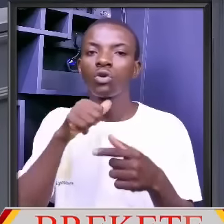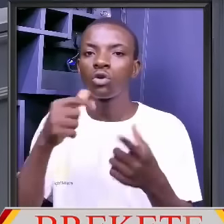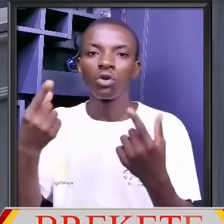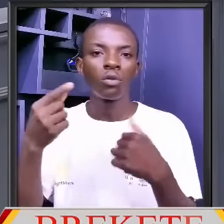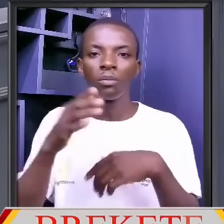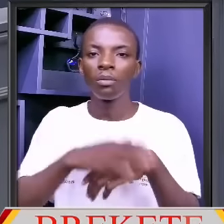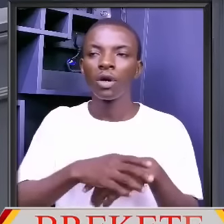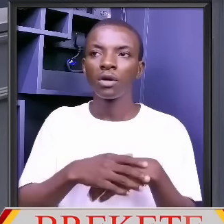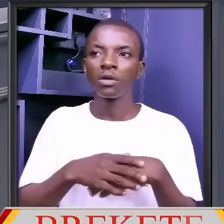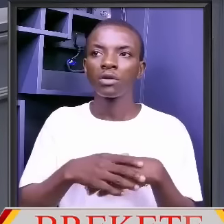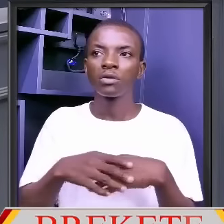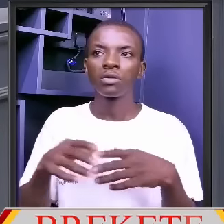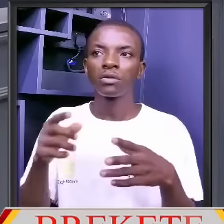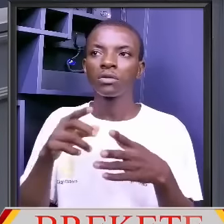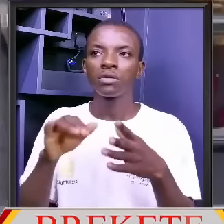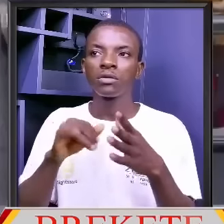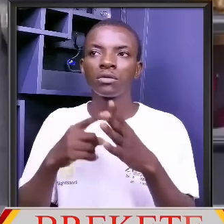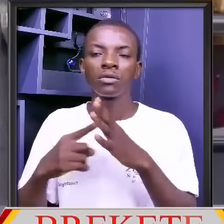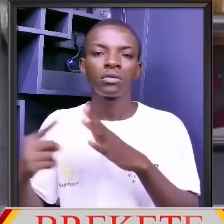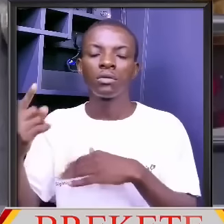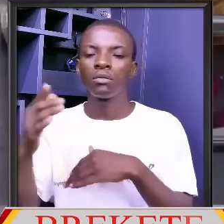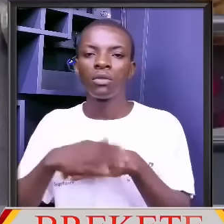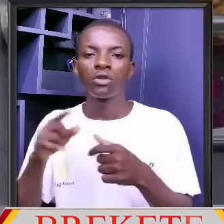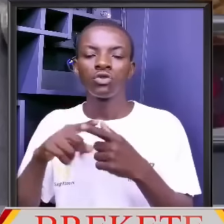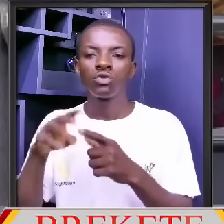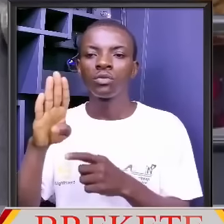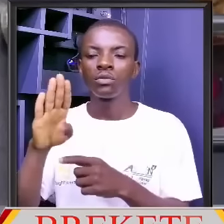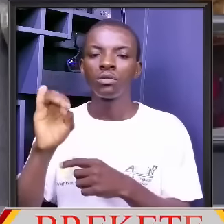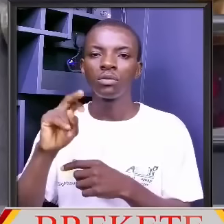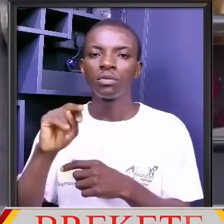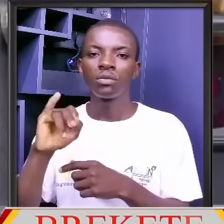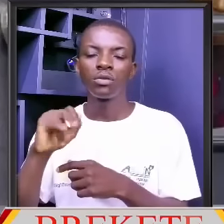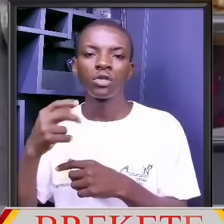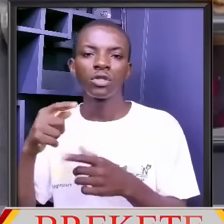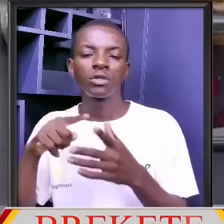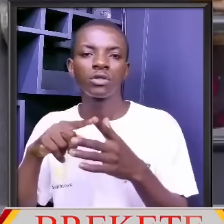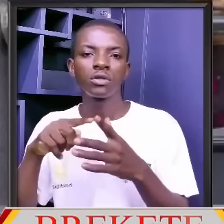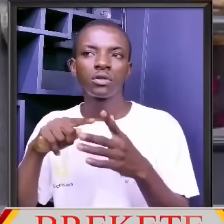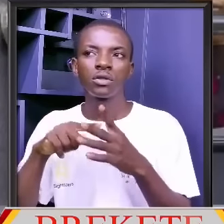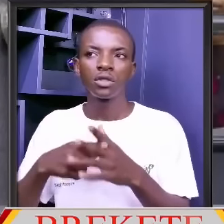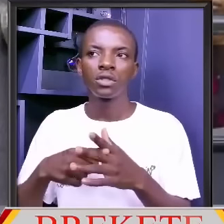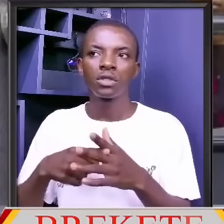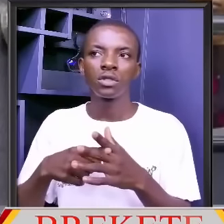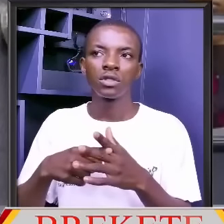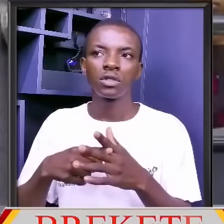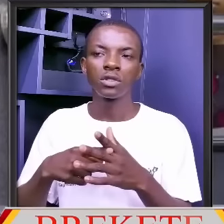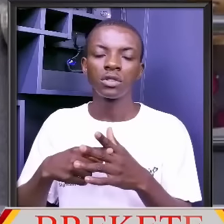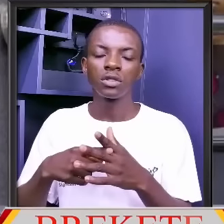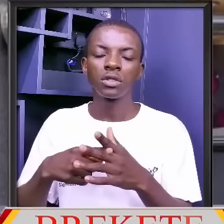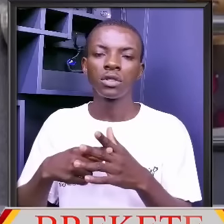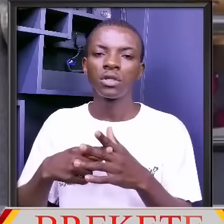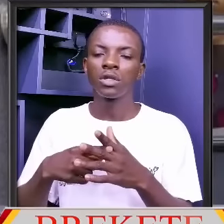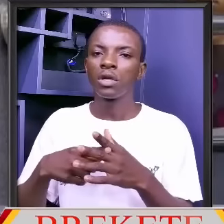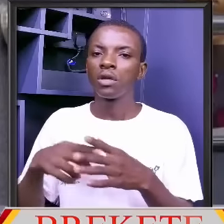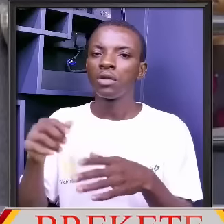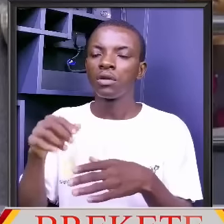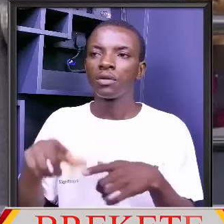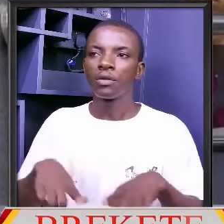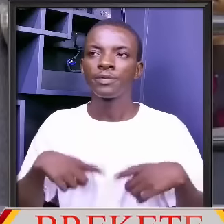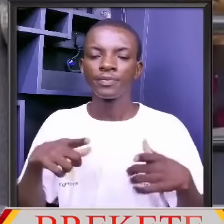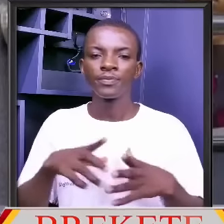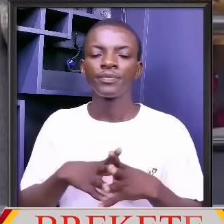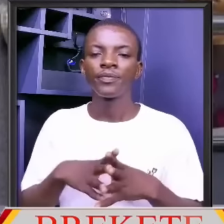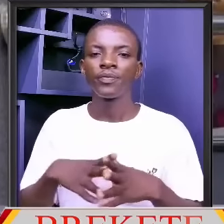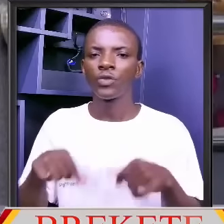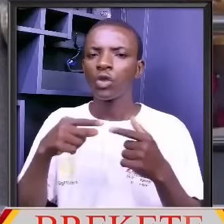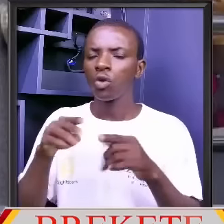back. Now, I can't take come back to Benin. I can't start my life. open, I can't go work for person, gather